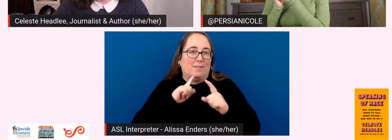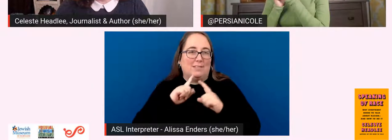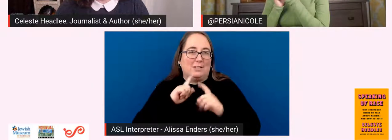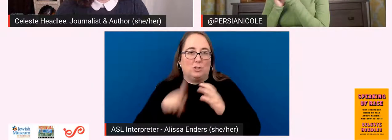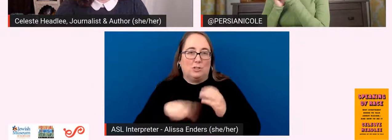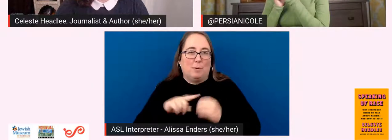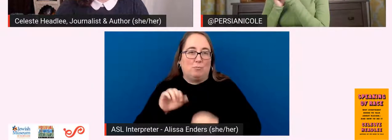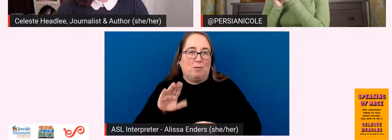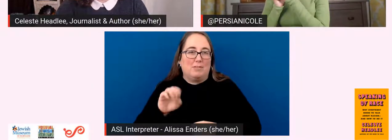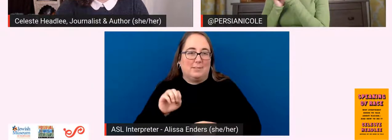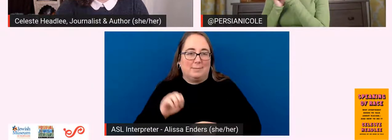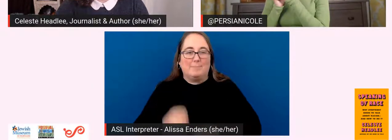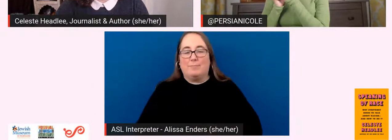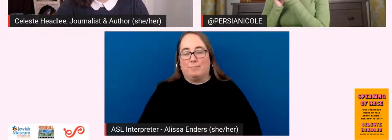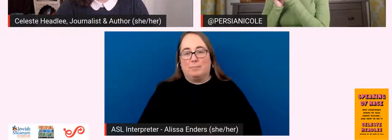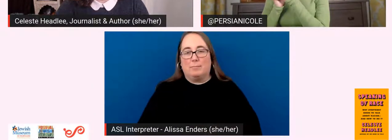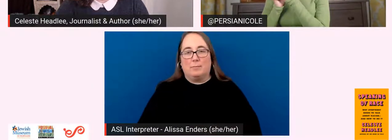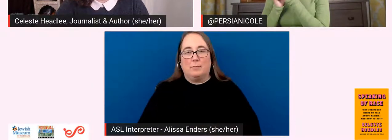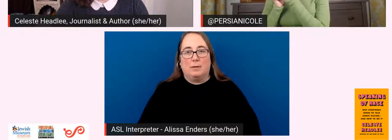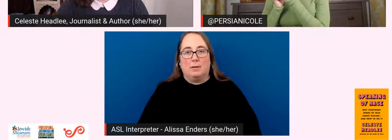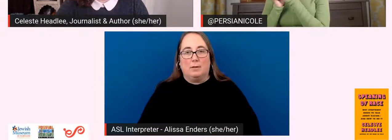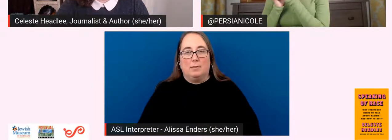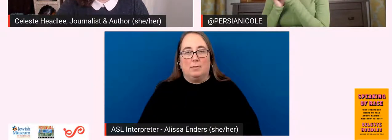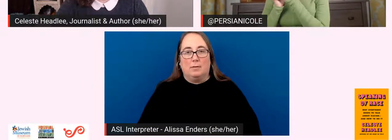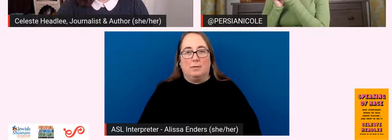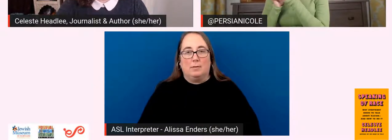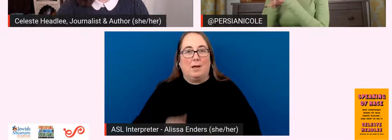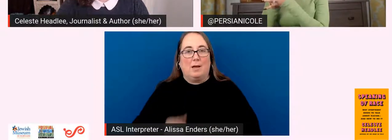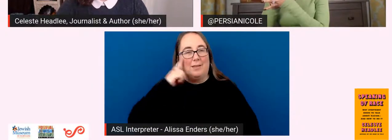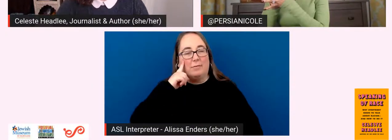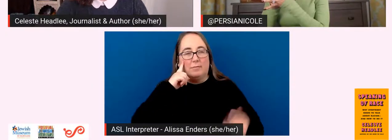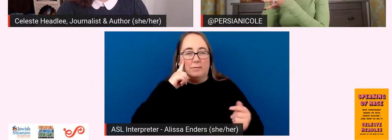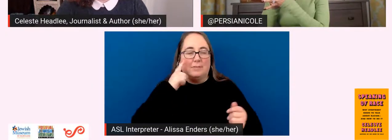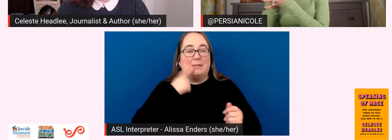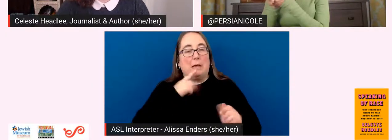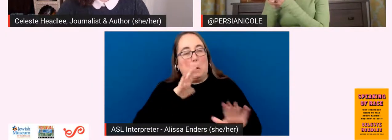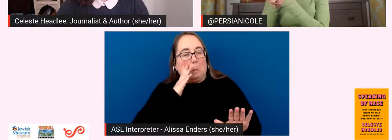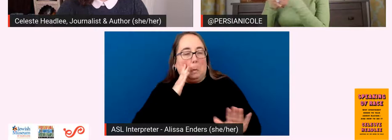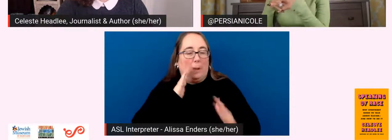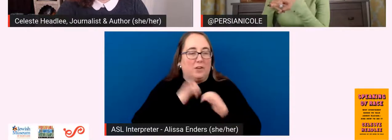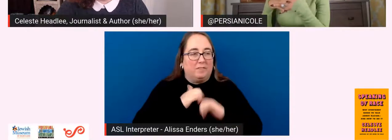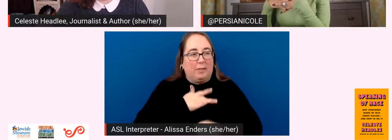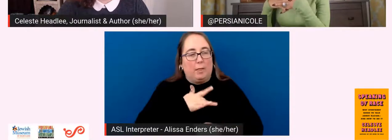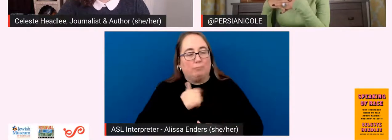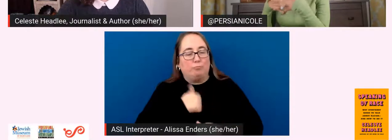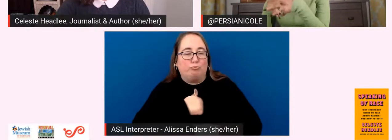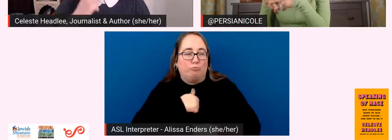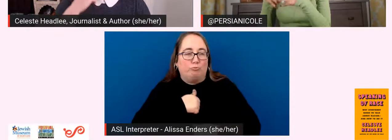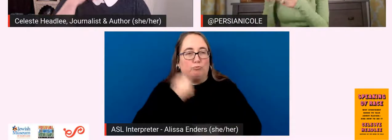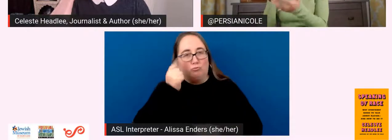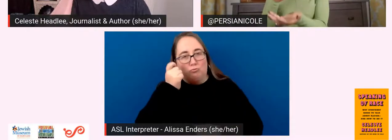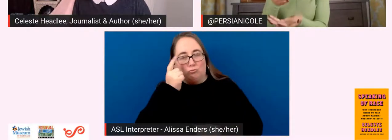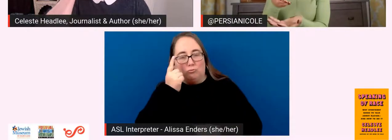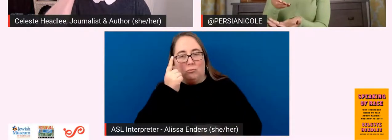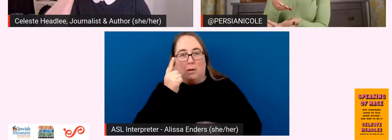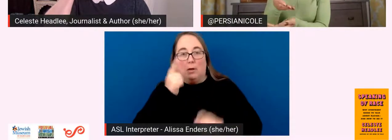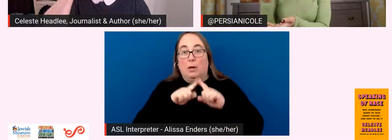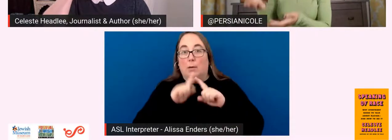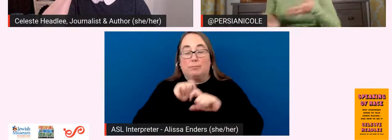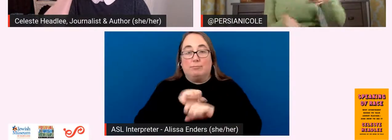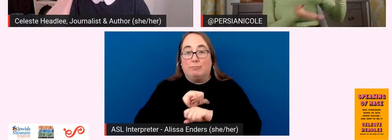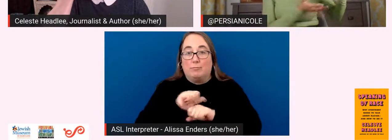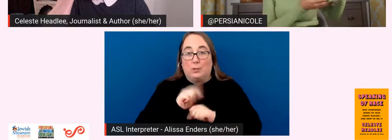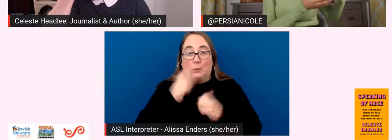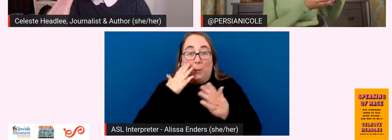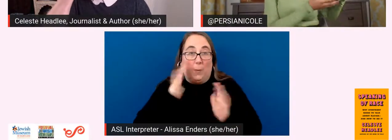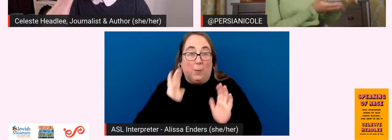race. Yeah. And that's so weird, because I think we all automatically say that. Oh, I understand how you feel. I'm so sorry, I understand that. And but in reality, you